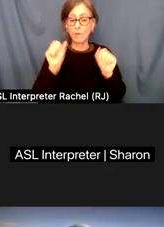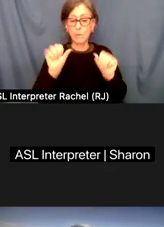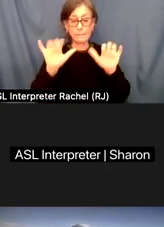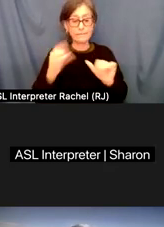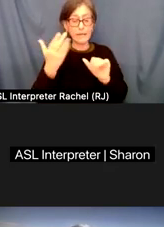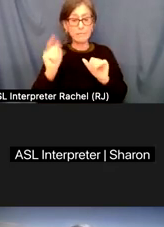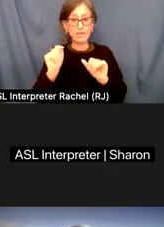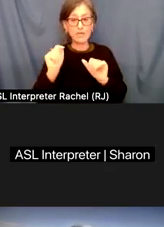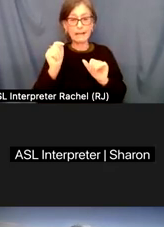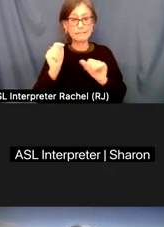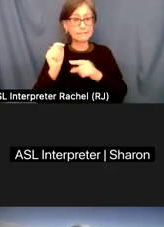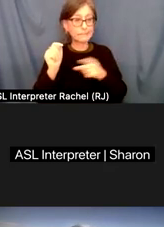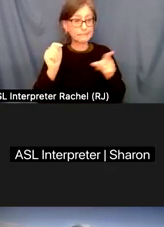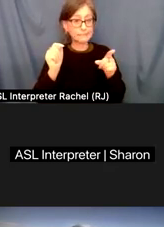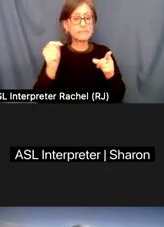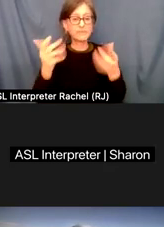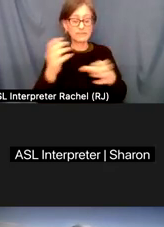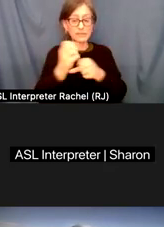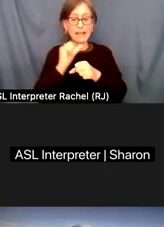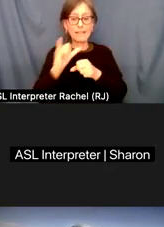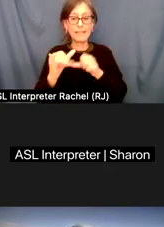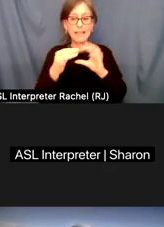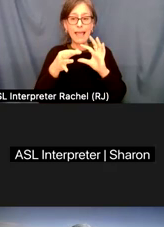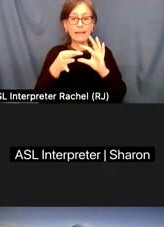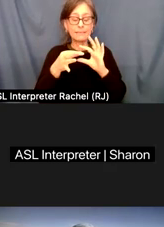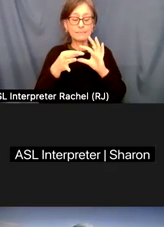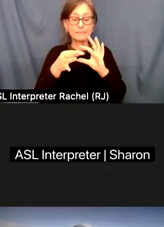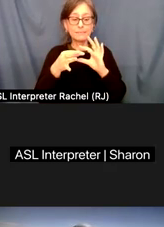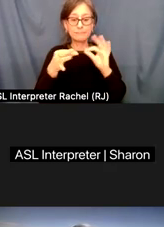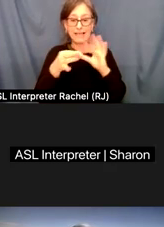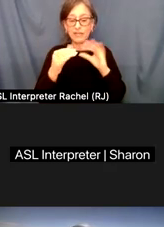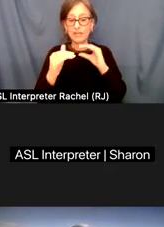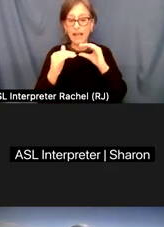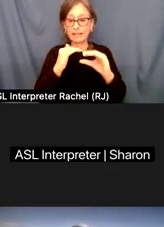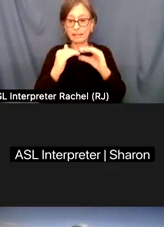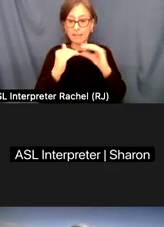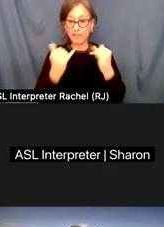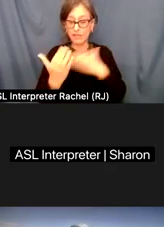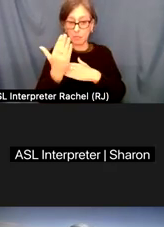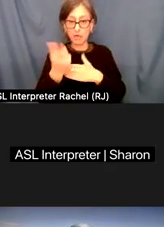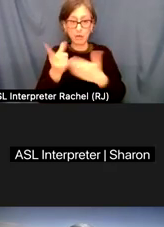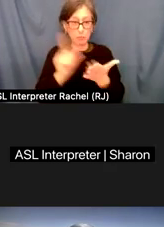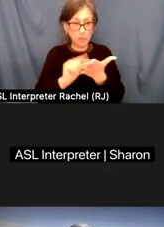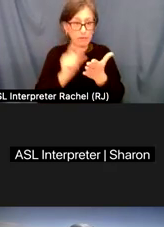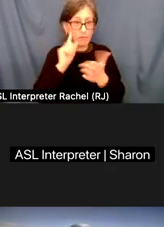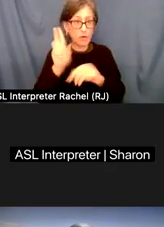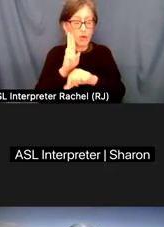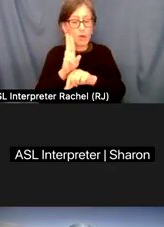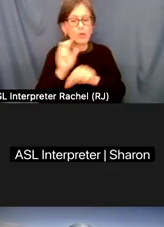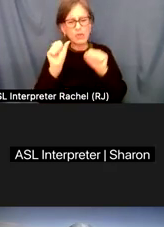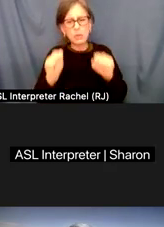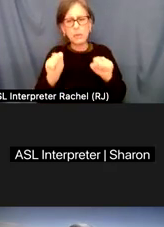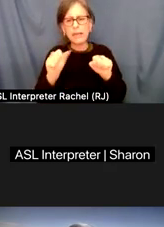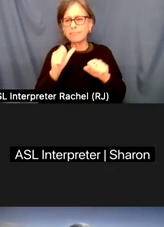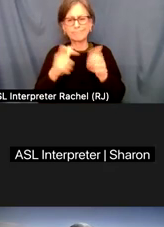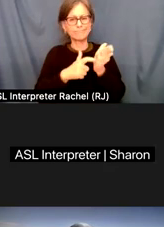you've got that message. I'm wondering if anybody printed those out to use. And then, but you can still do that. You don't have